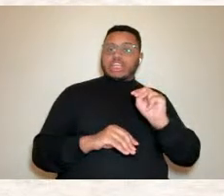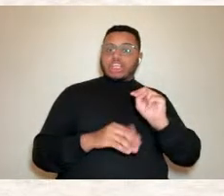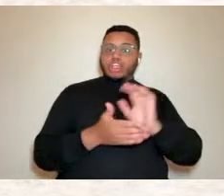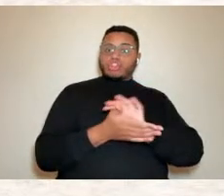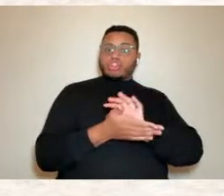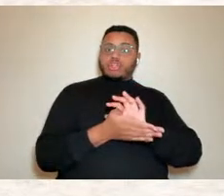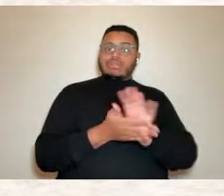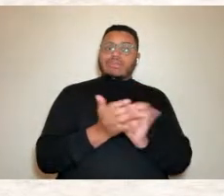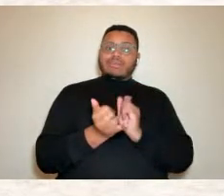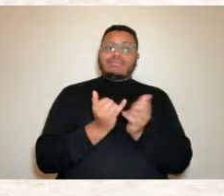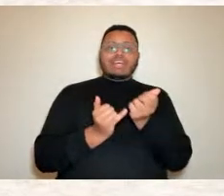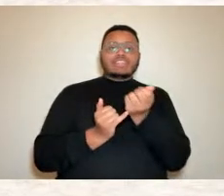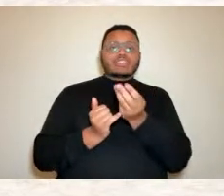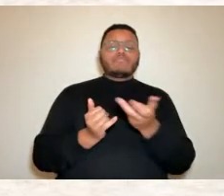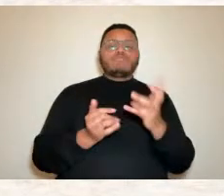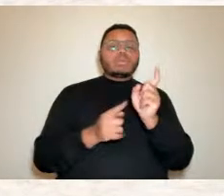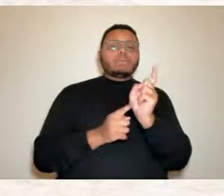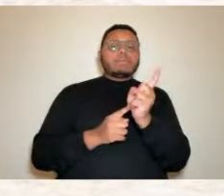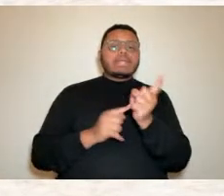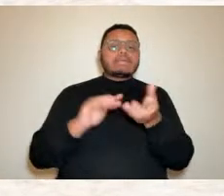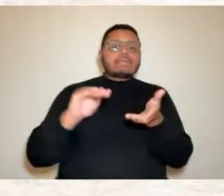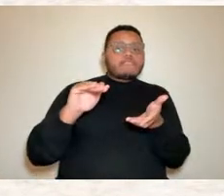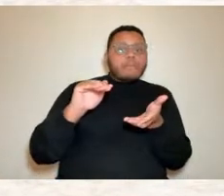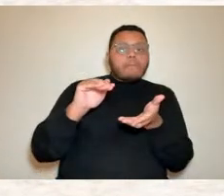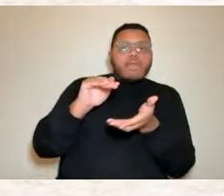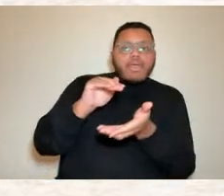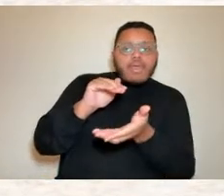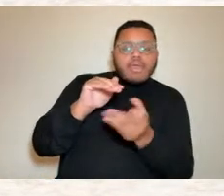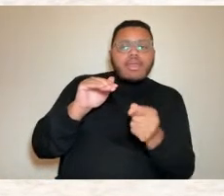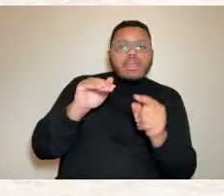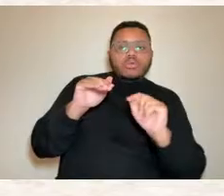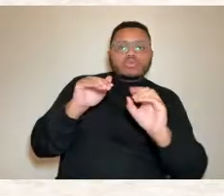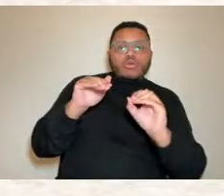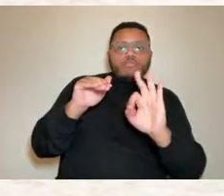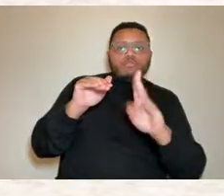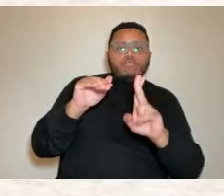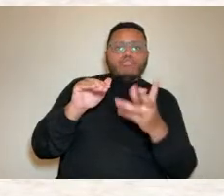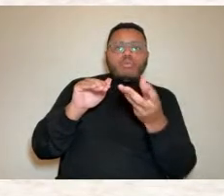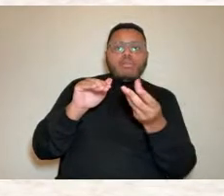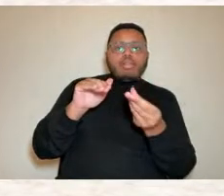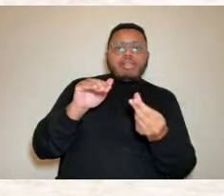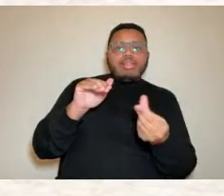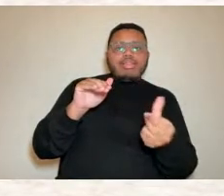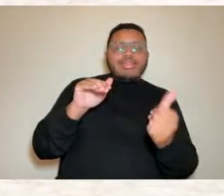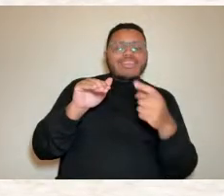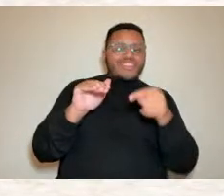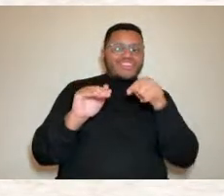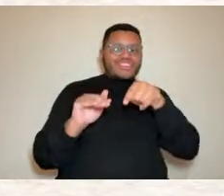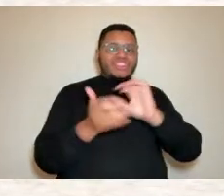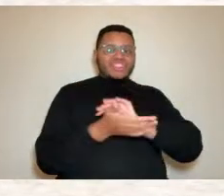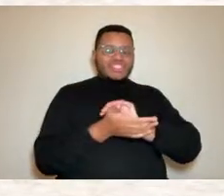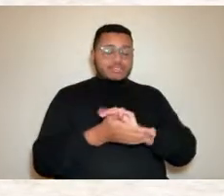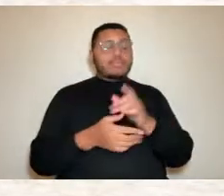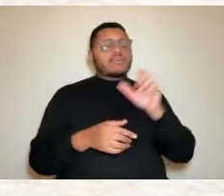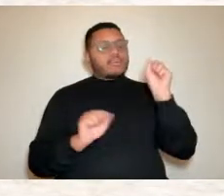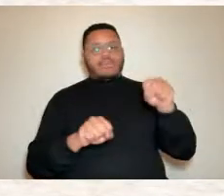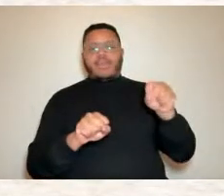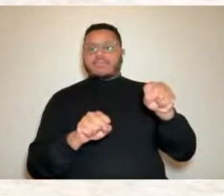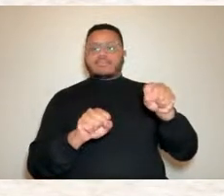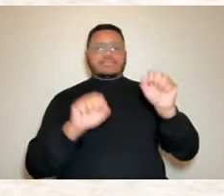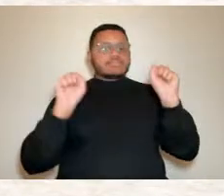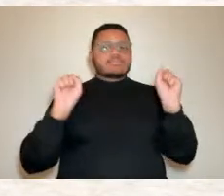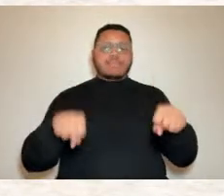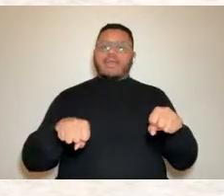the last few minutes of baking the tofu to melt the cheese? Absolutely, 100%. If you want that